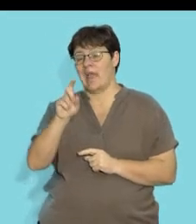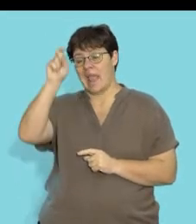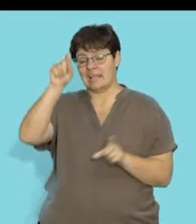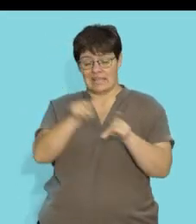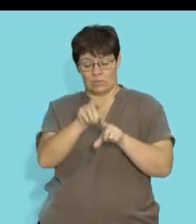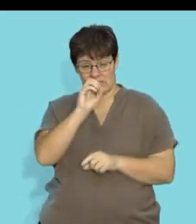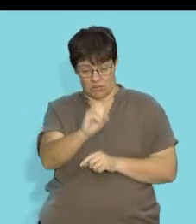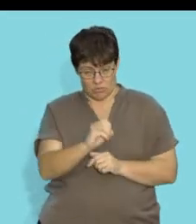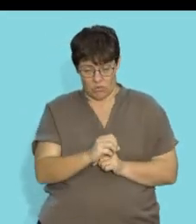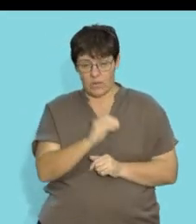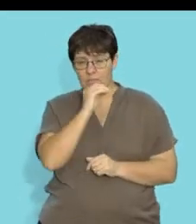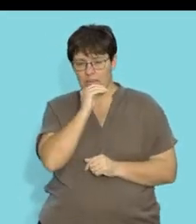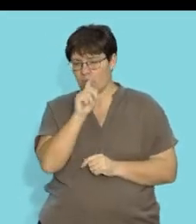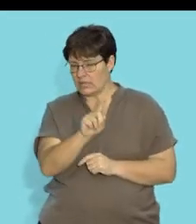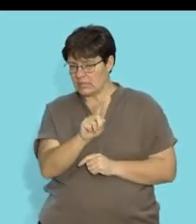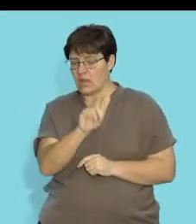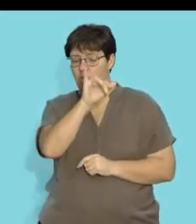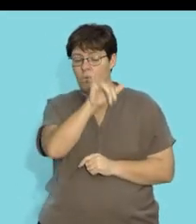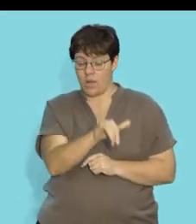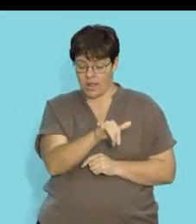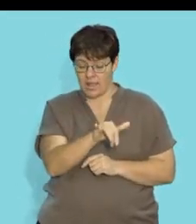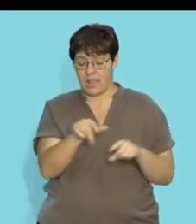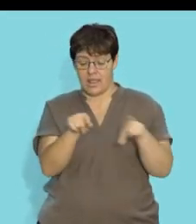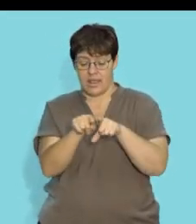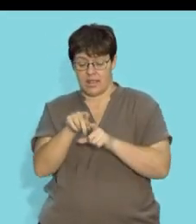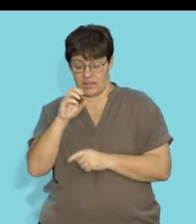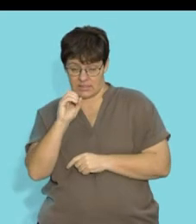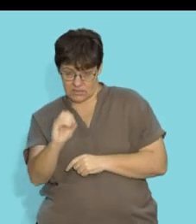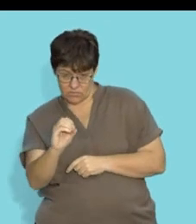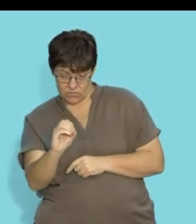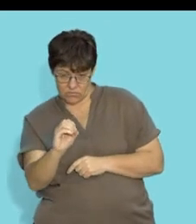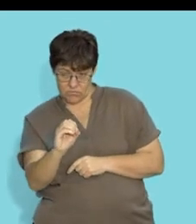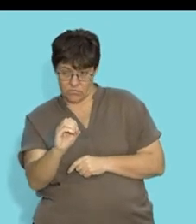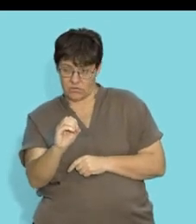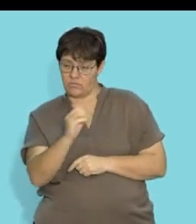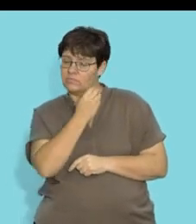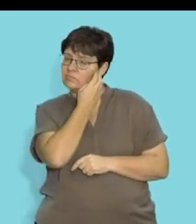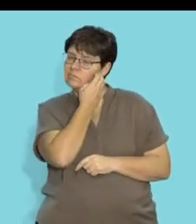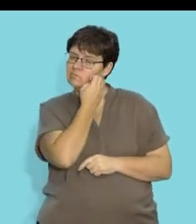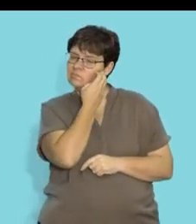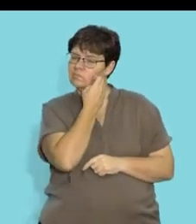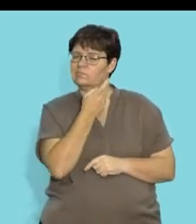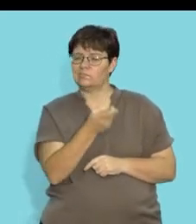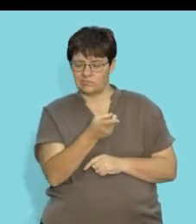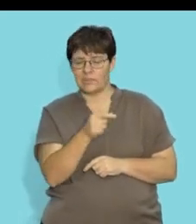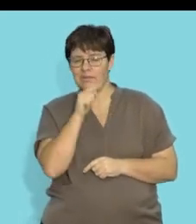the conclusion will be y equal to 0 is